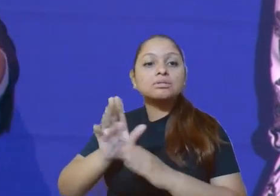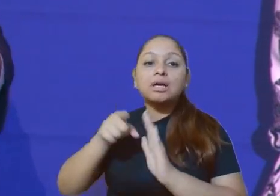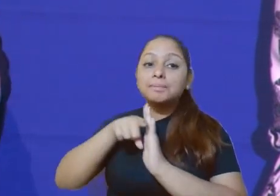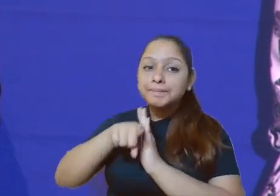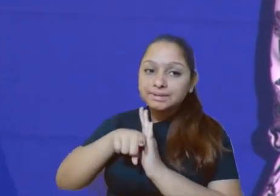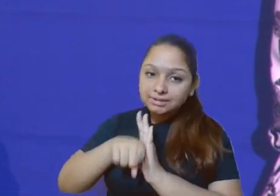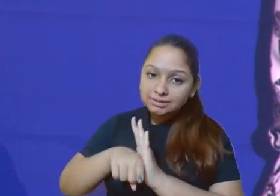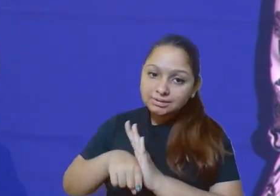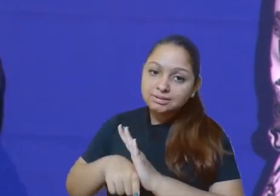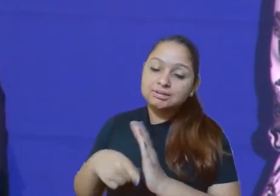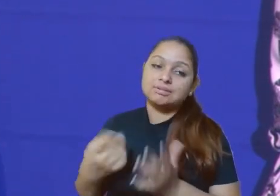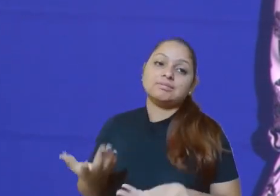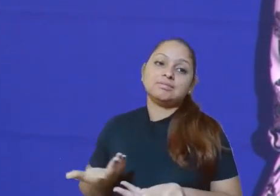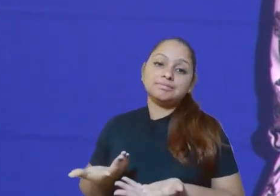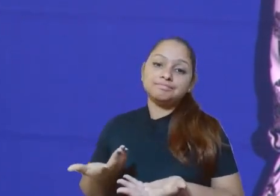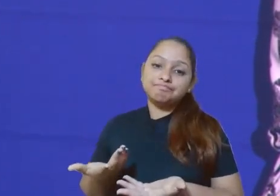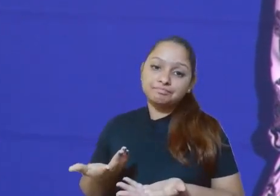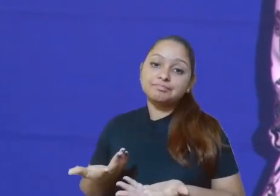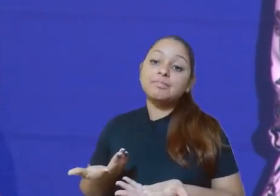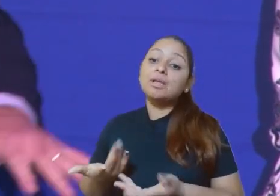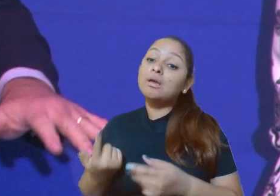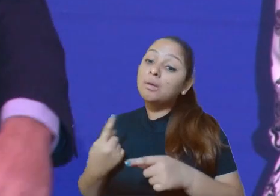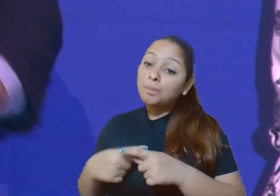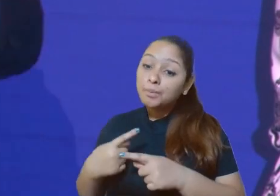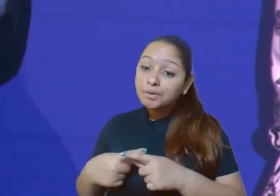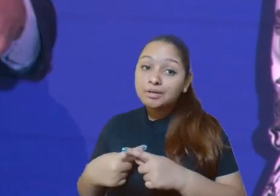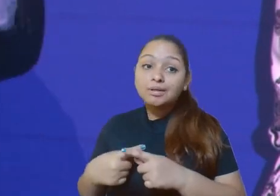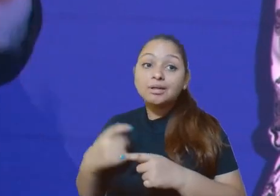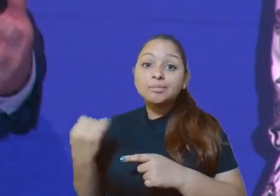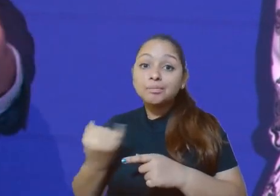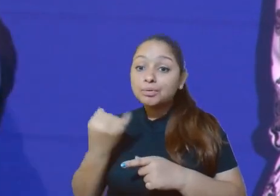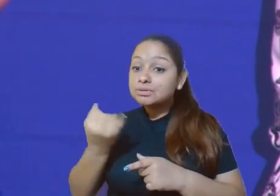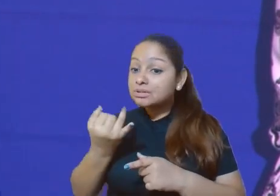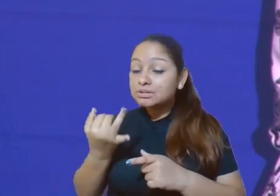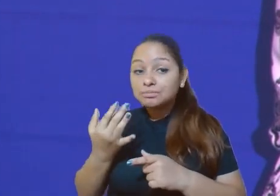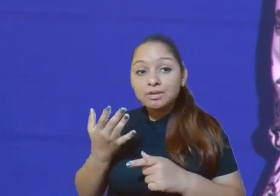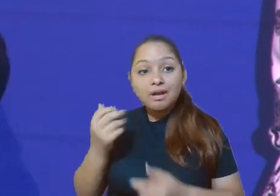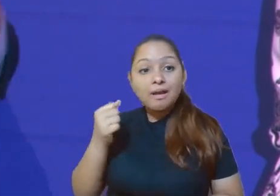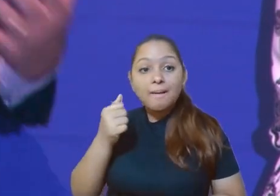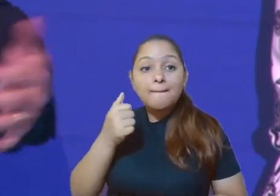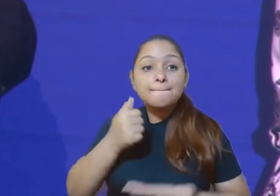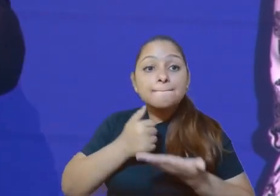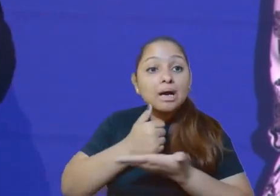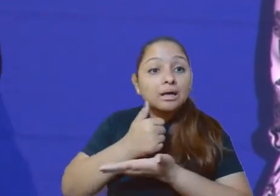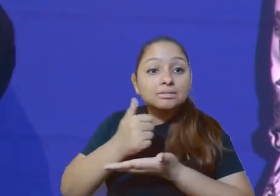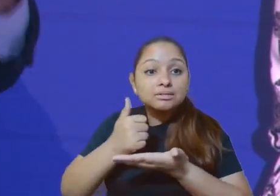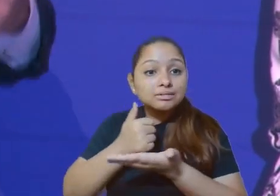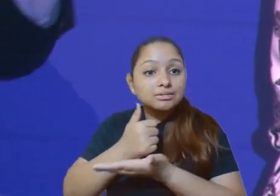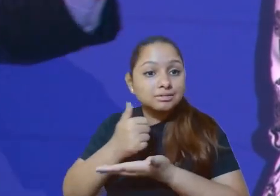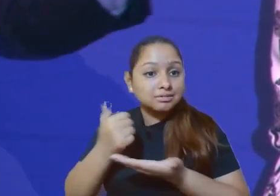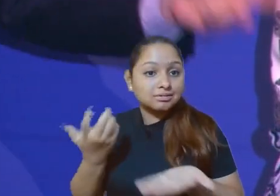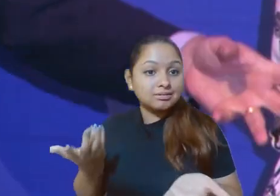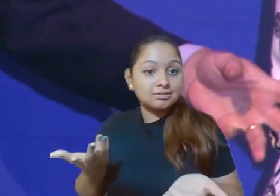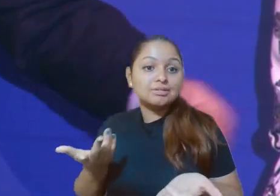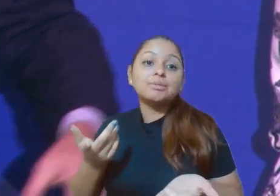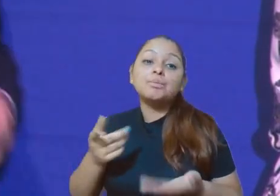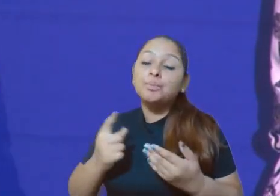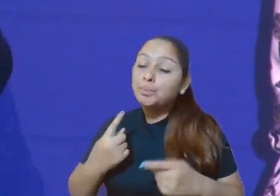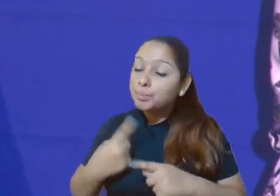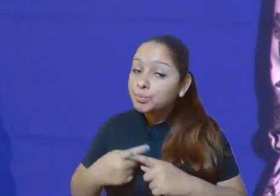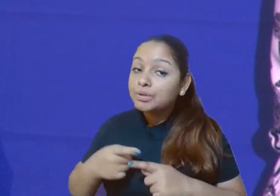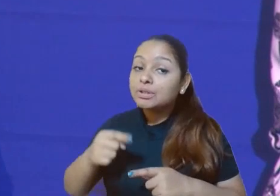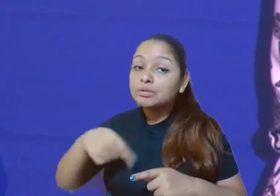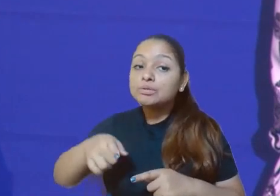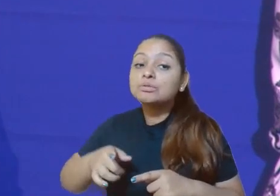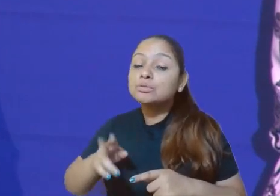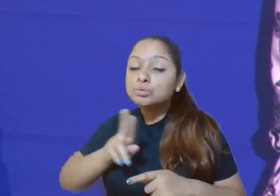sight an immediate application, but effectively is the foundation of all the technology we are going to use